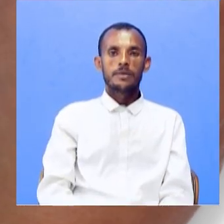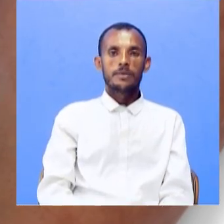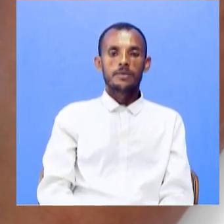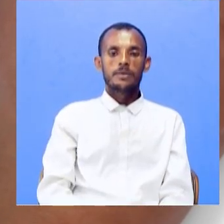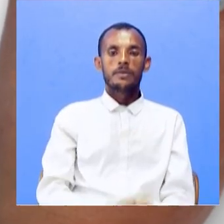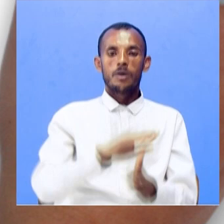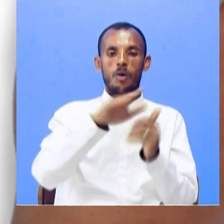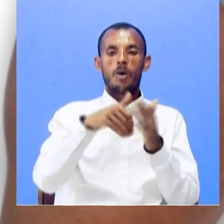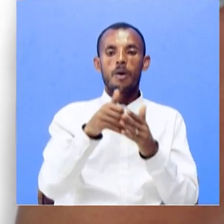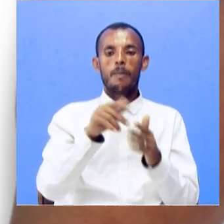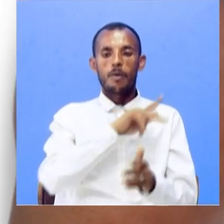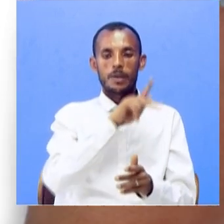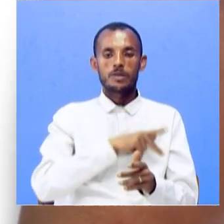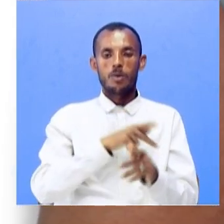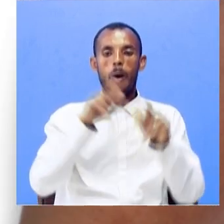of parallelogram.